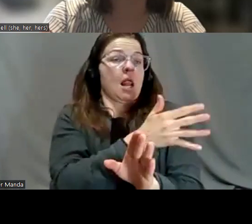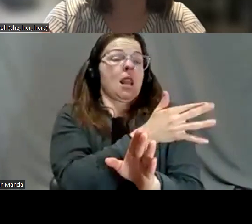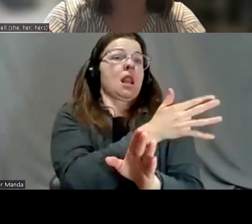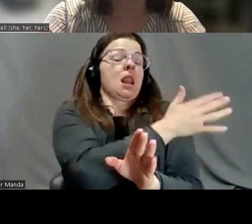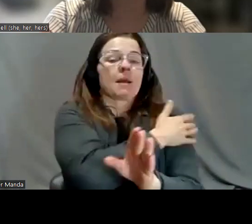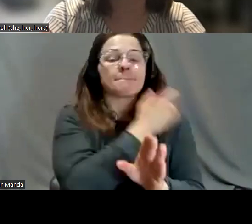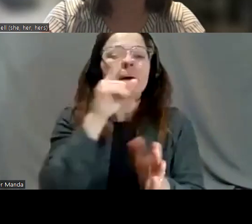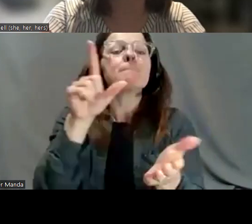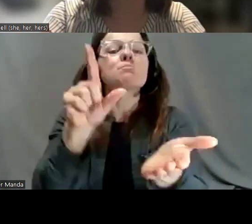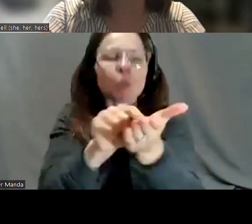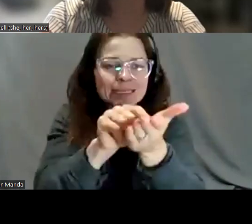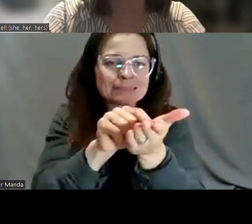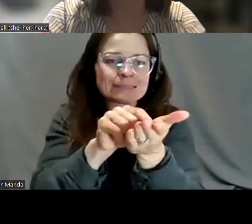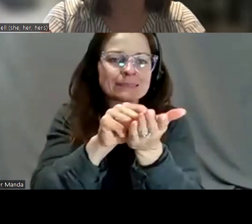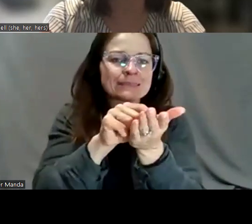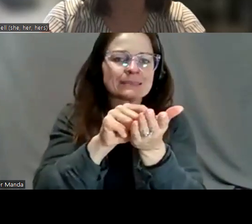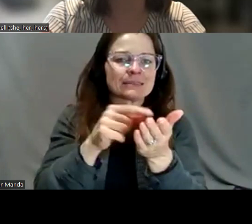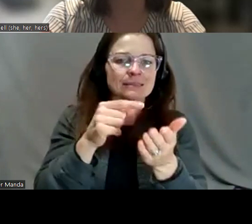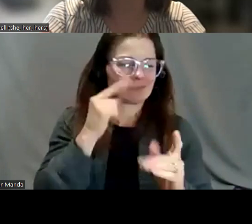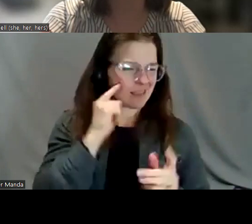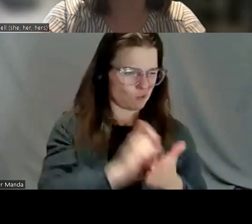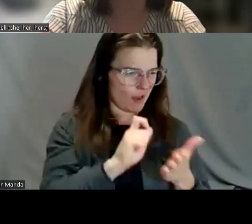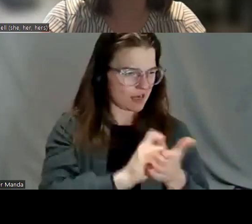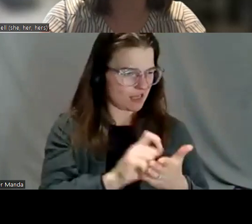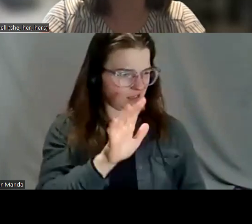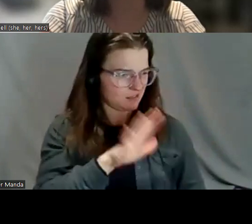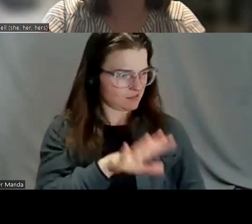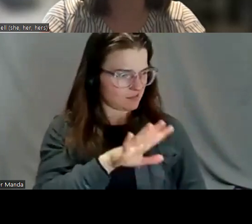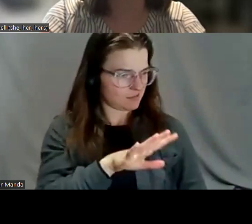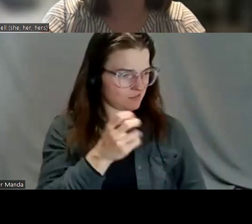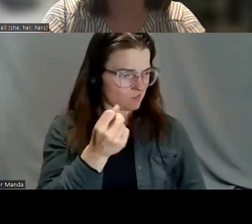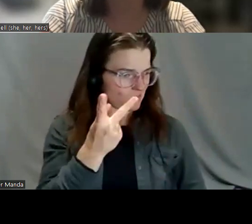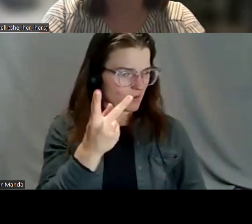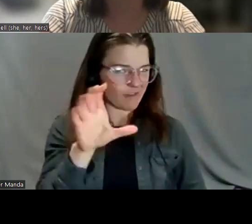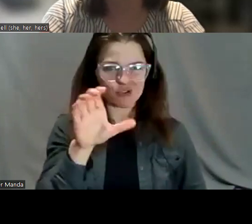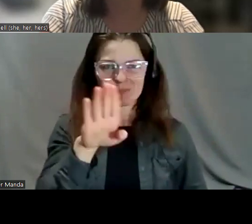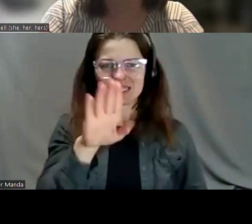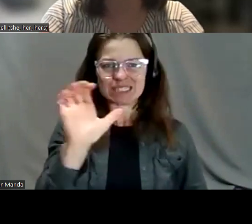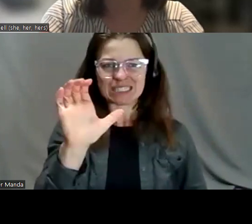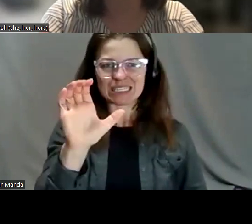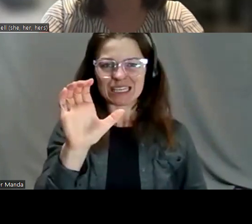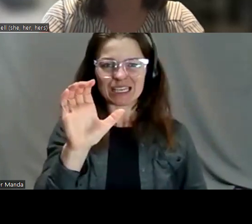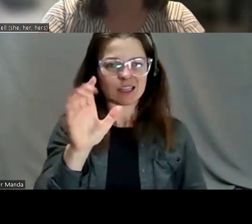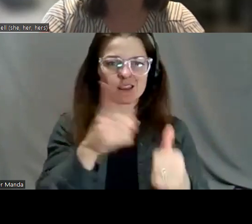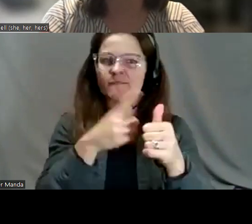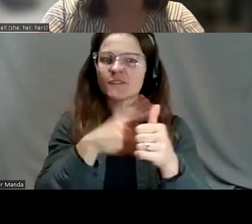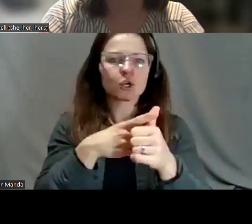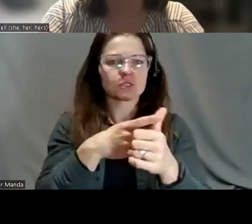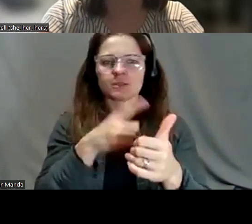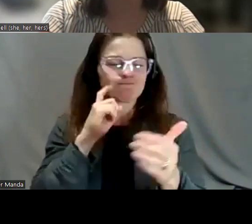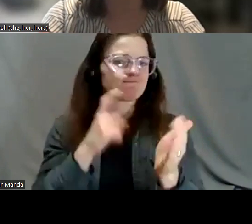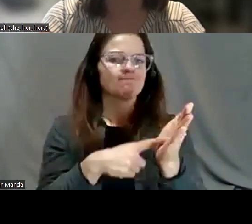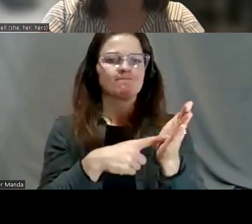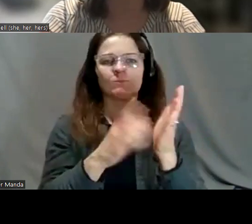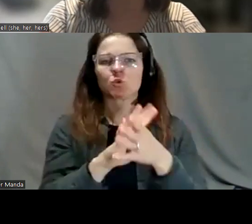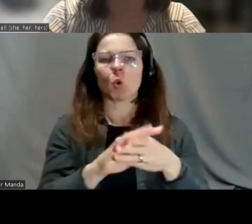back. Sometime, I think it was the 1200 BC, the first earlier recorded